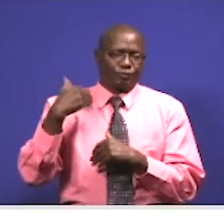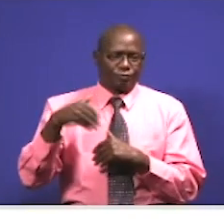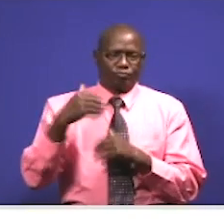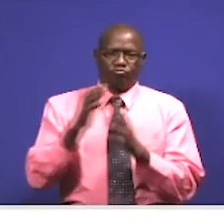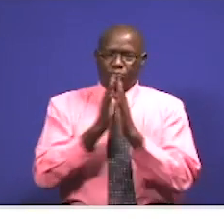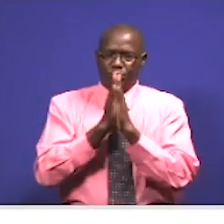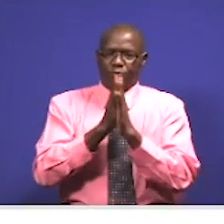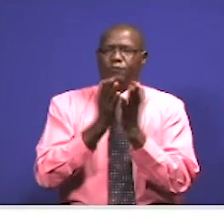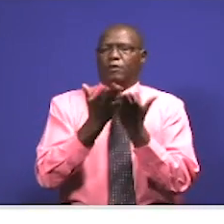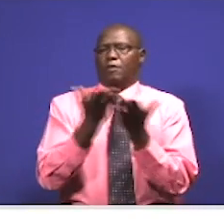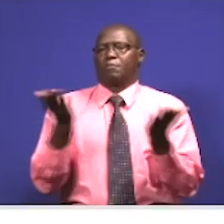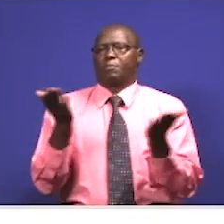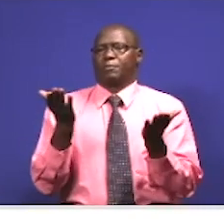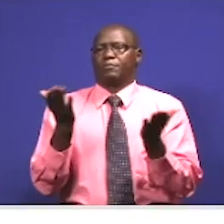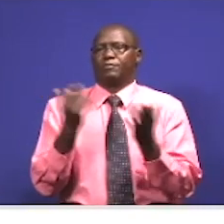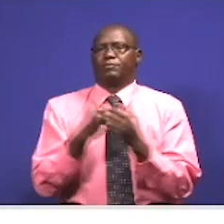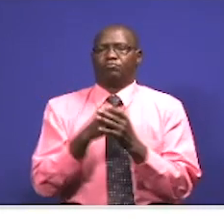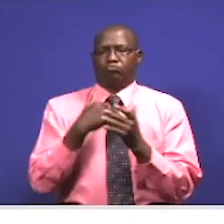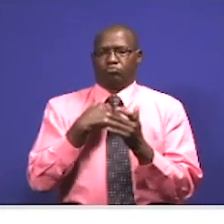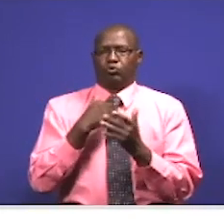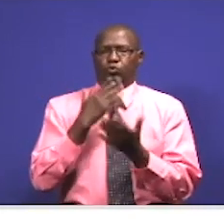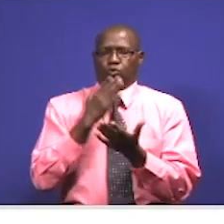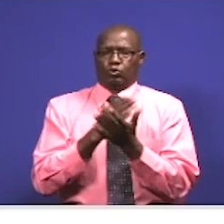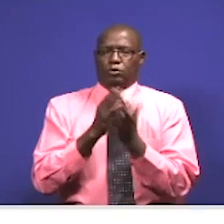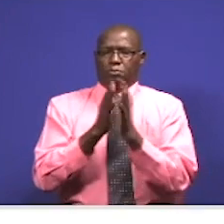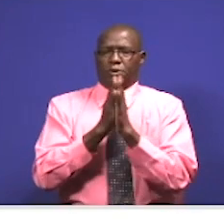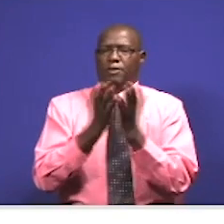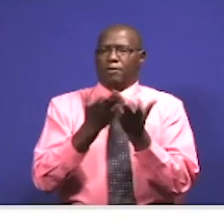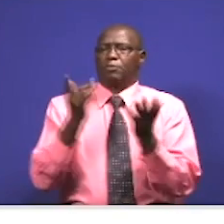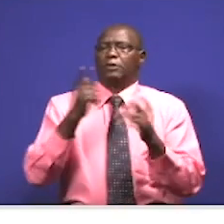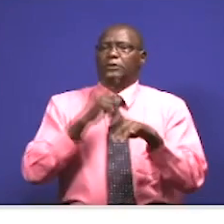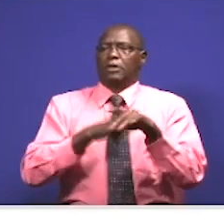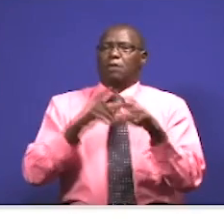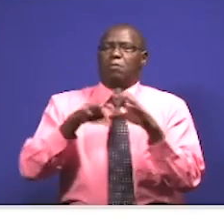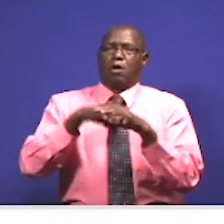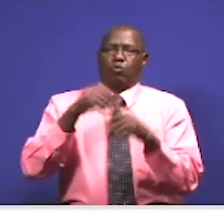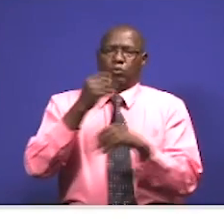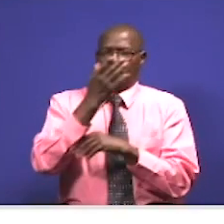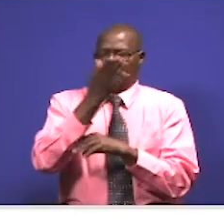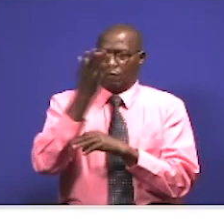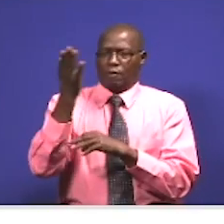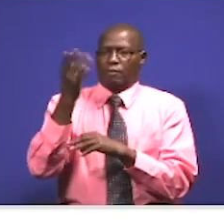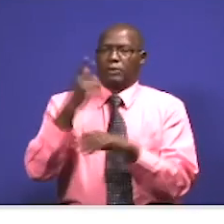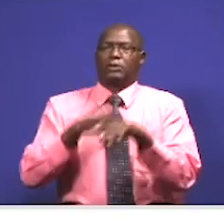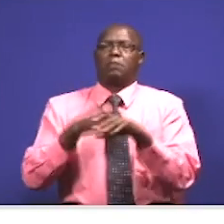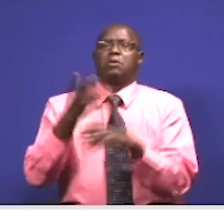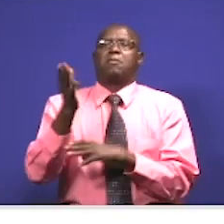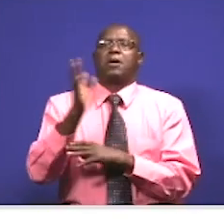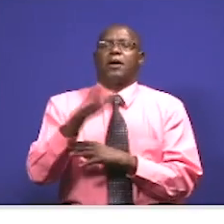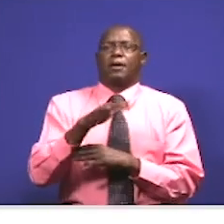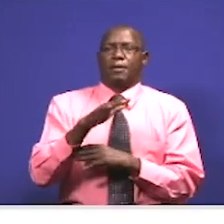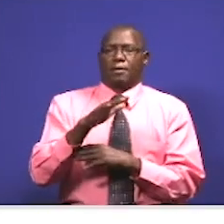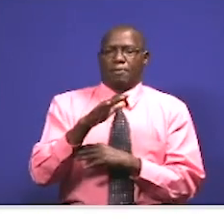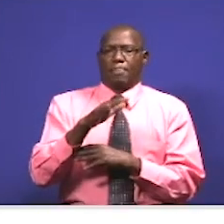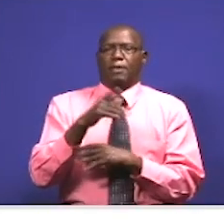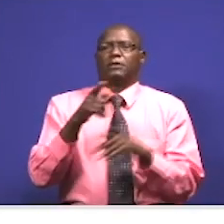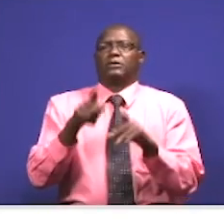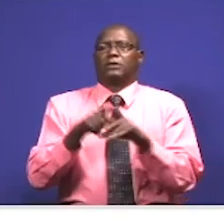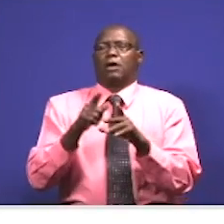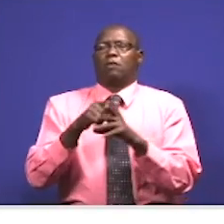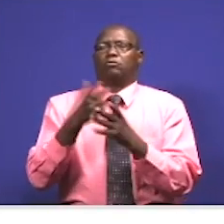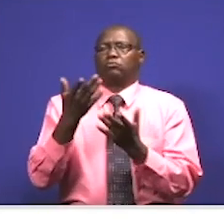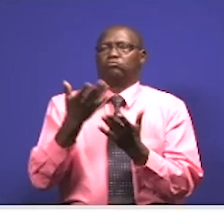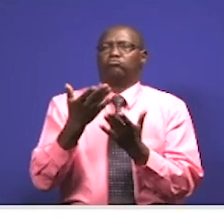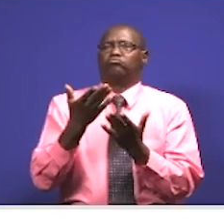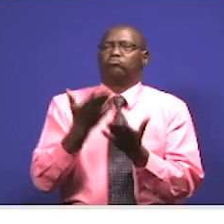them. I really pray for them when they go out there and when they are back and when they present what they found